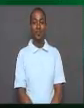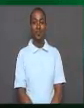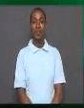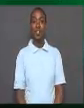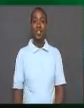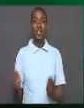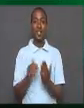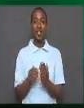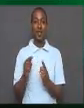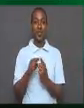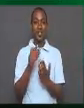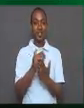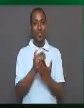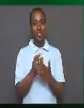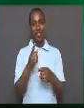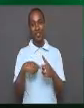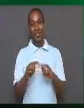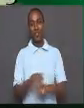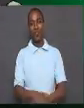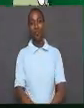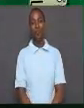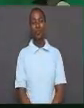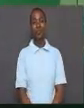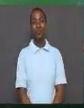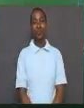Let's get back to our lesson.